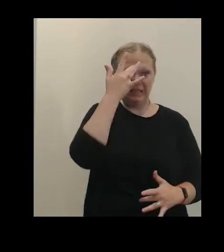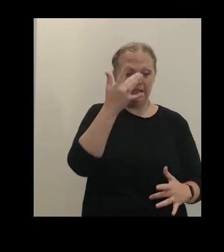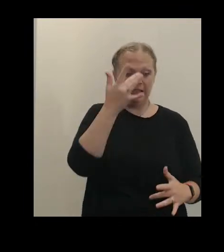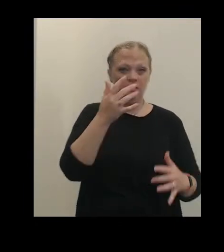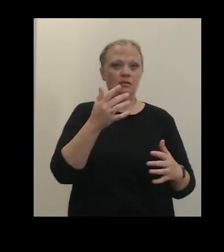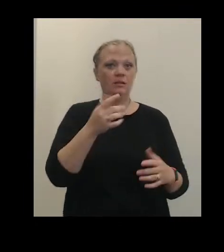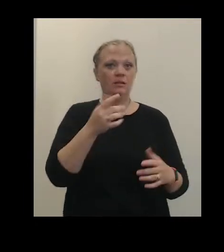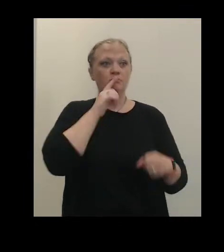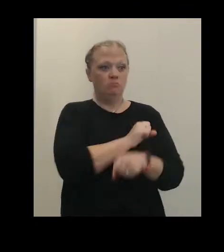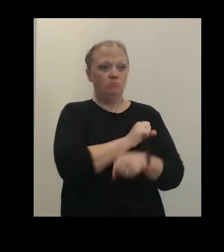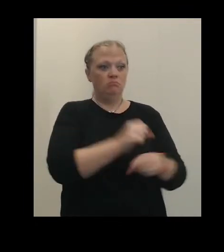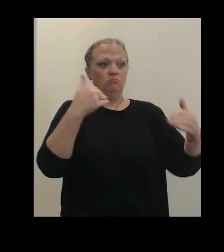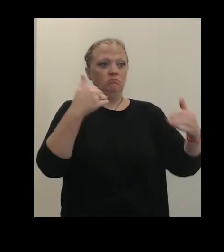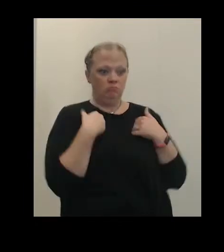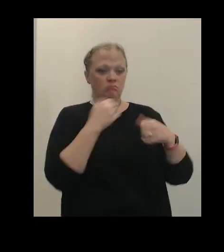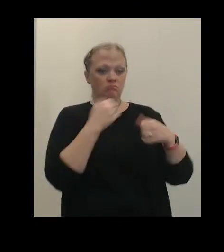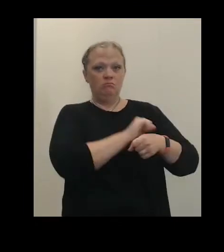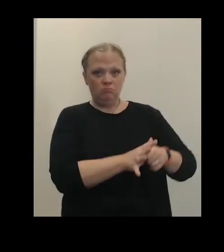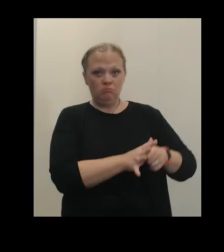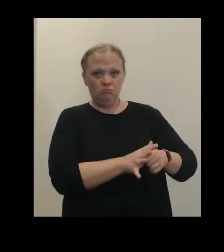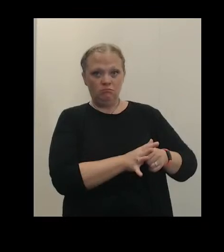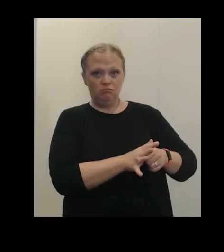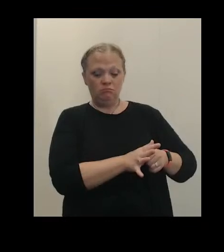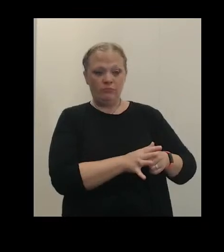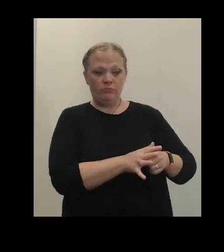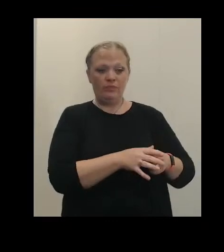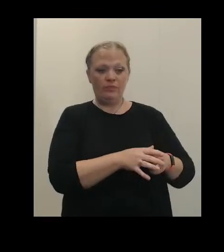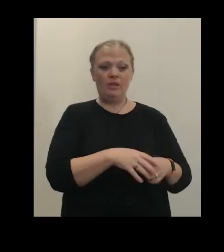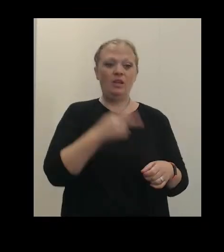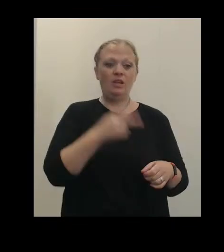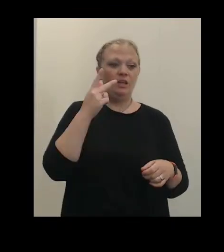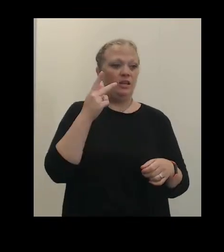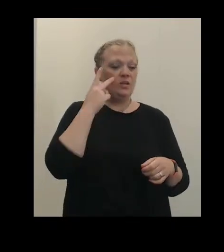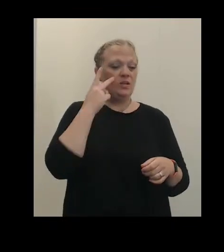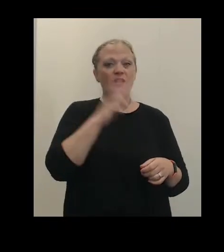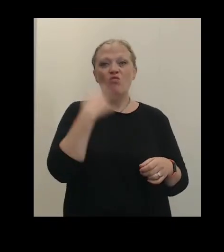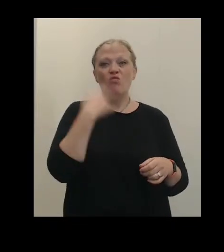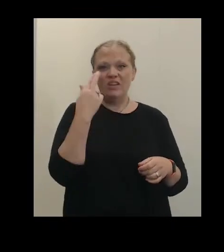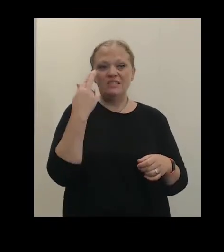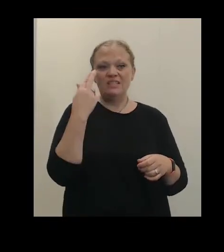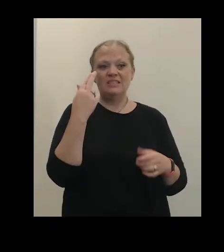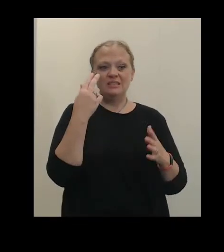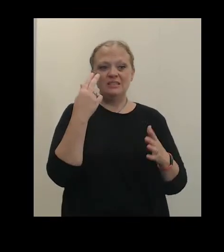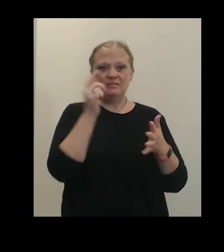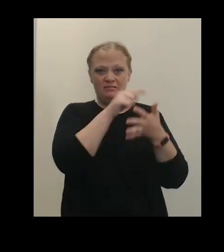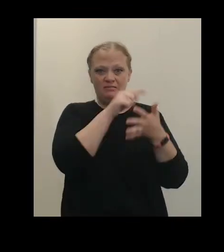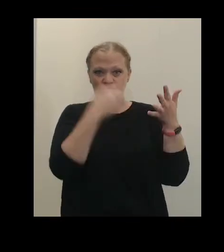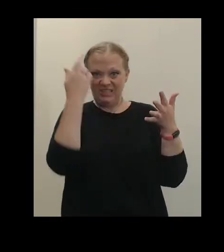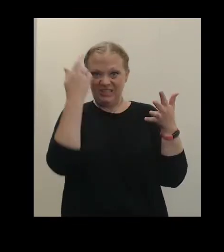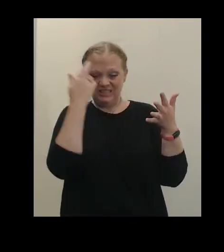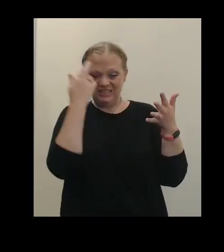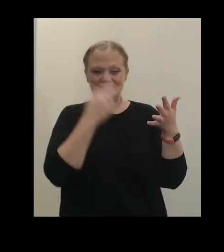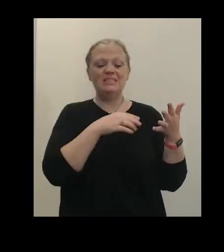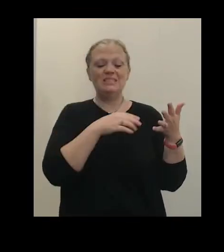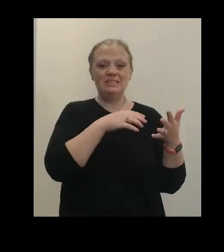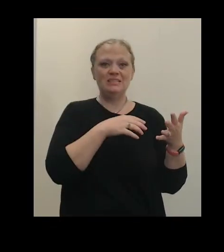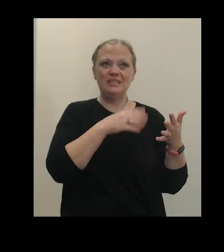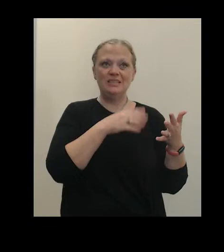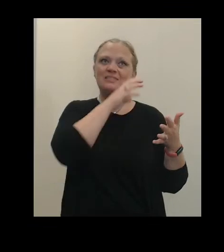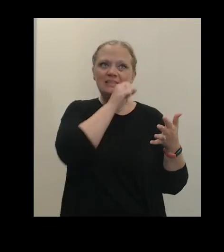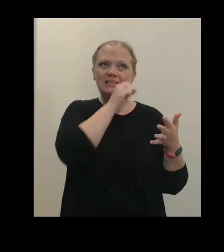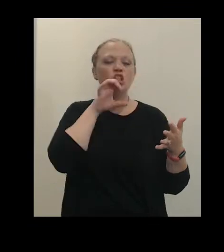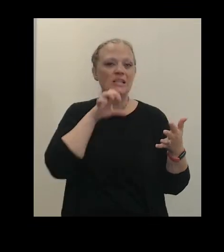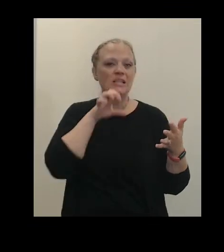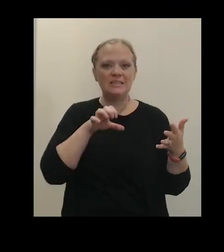you have one of those risk factors. We're seeing the people that are dying, unfortunately, are our seniors. They're at very high risk of